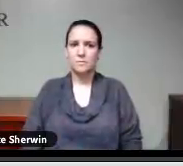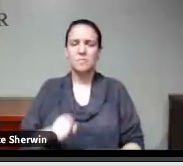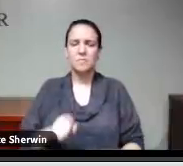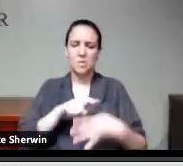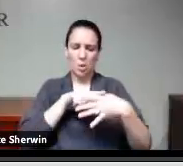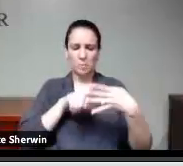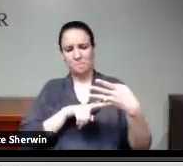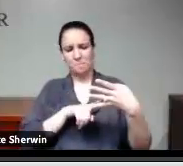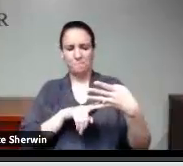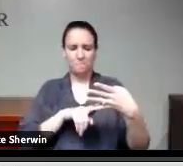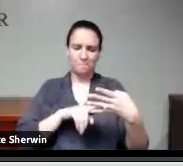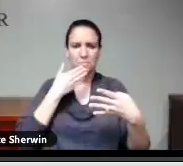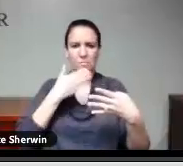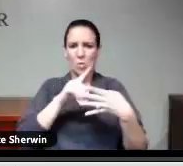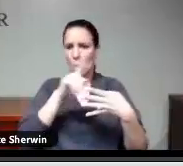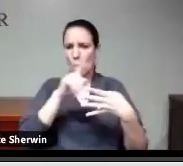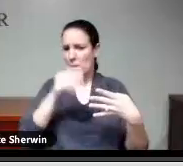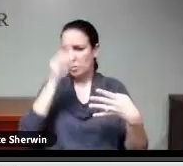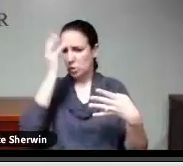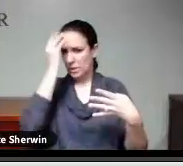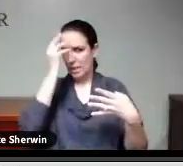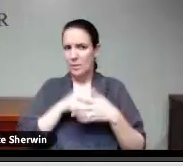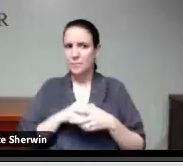take into consideration.